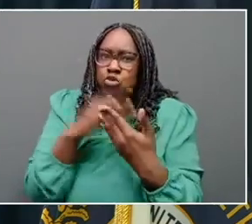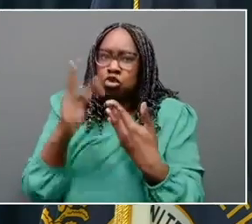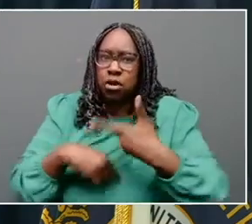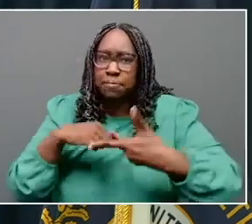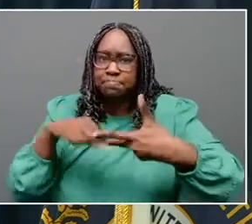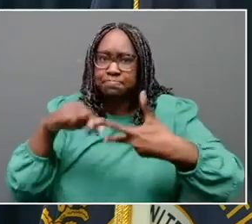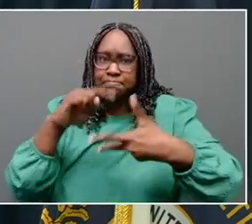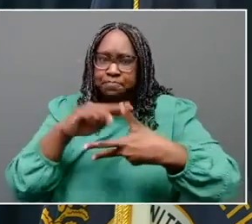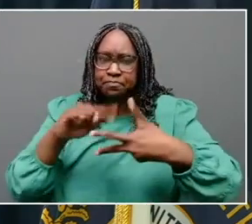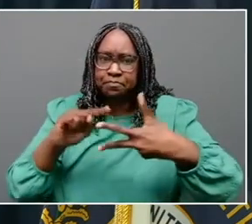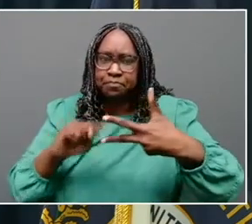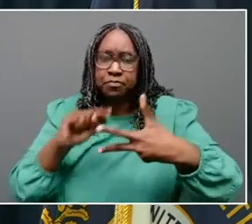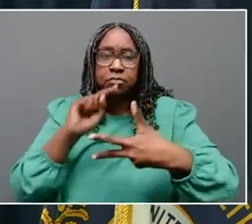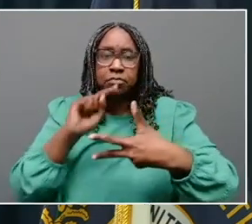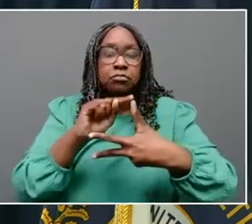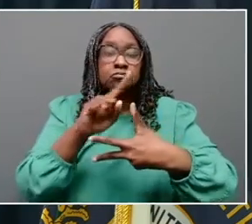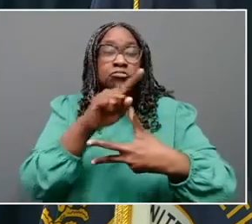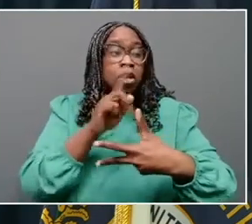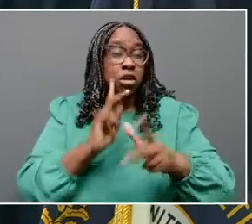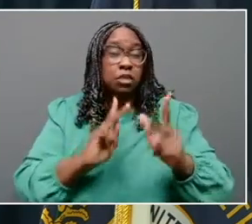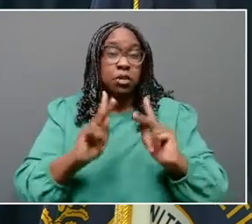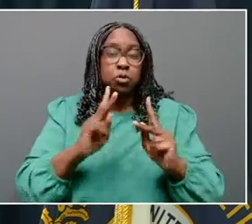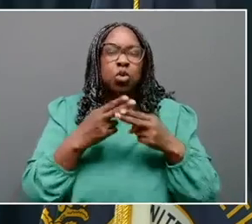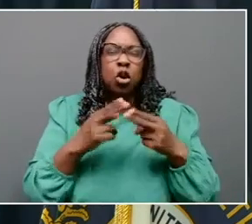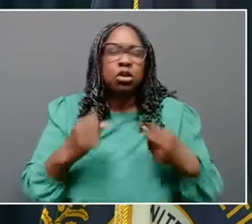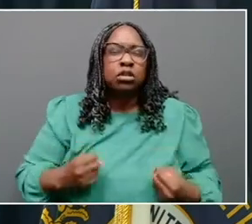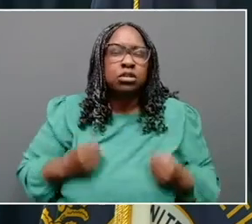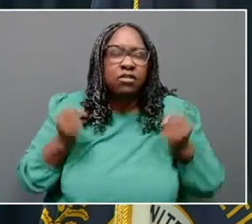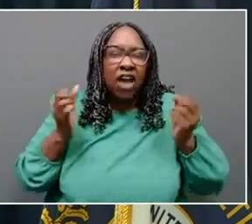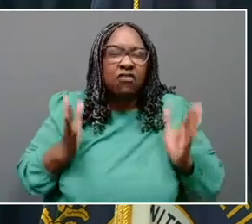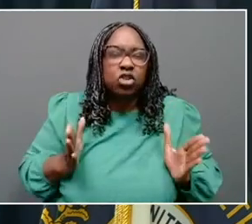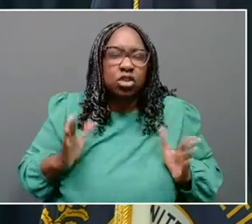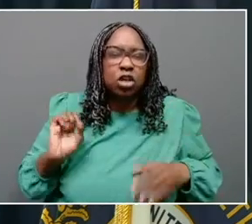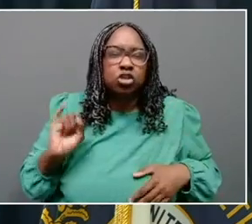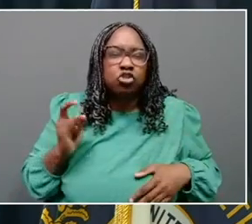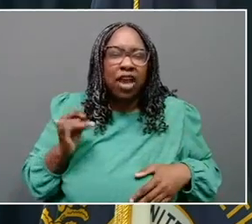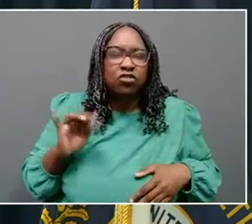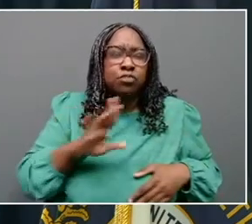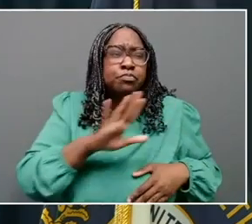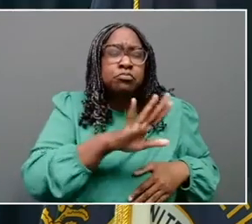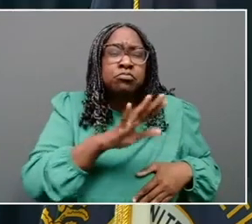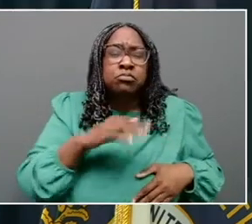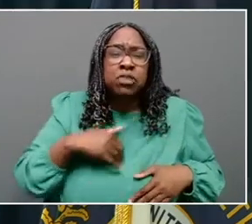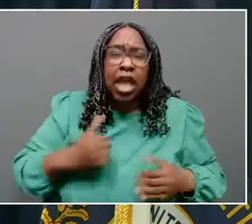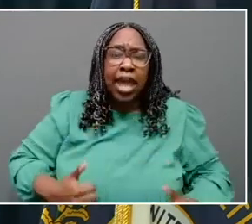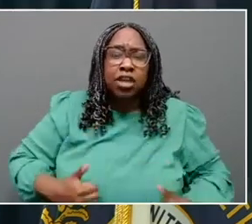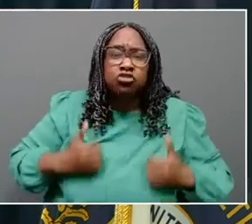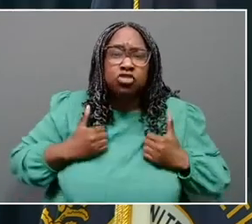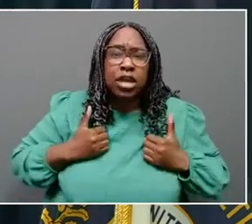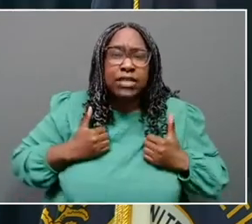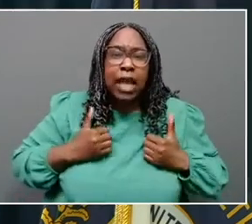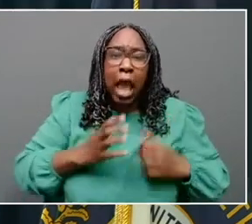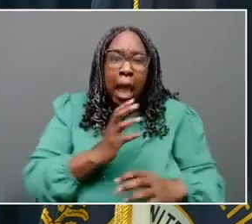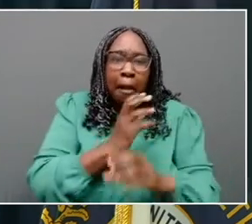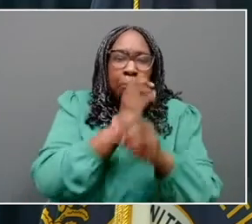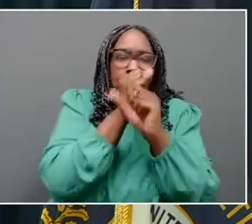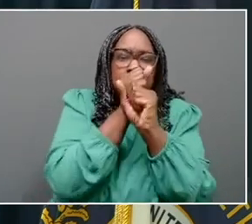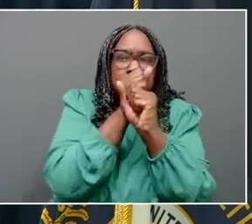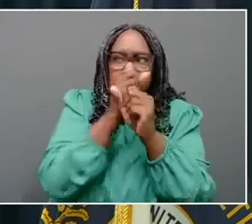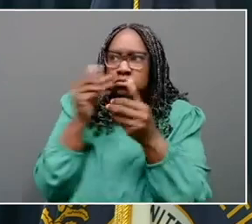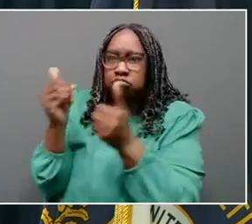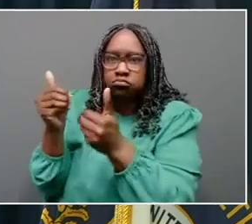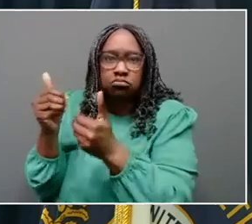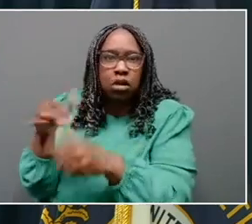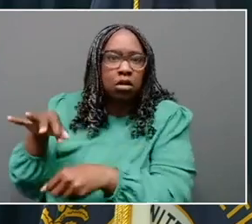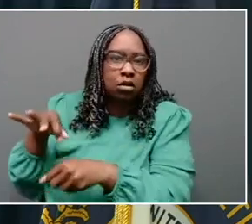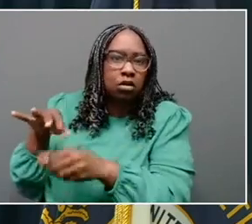it allows survivors to have their addresses hidden when registering to vote. without having to get a protective order from a